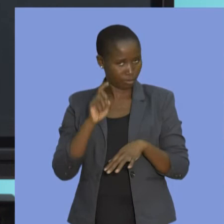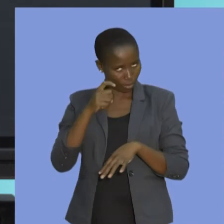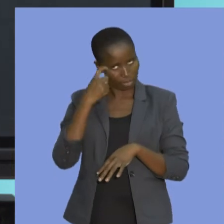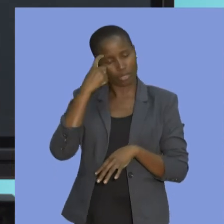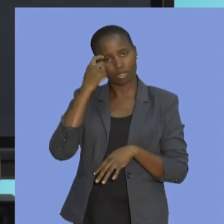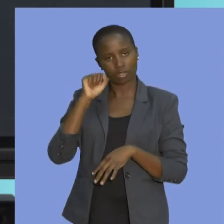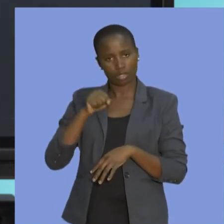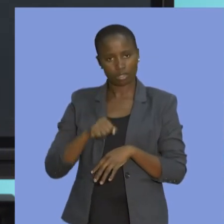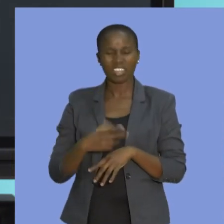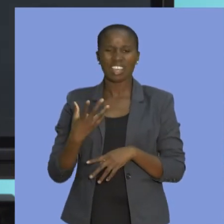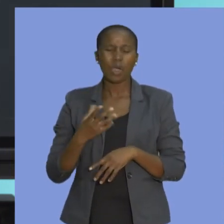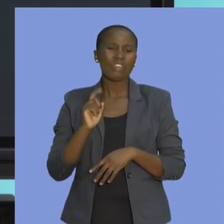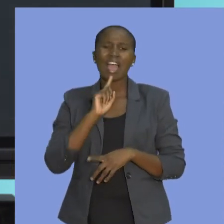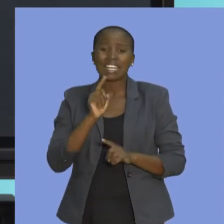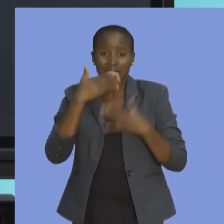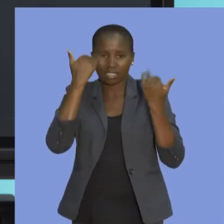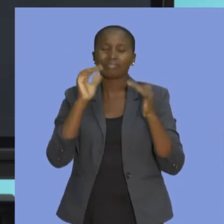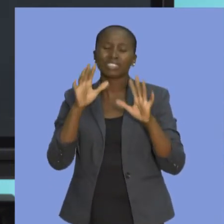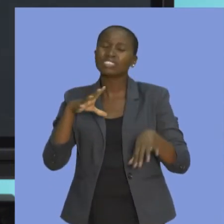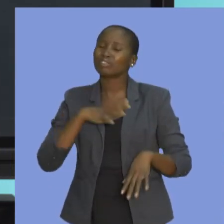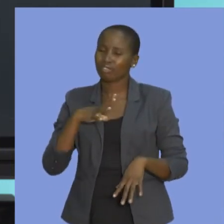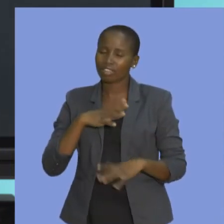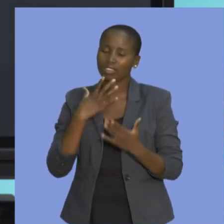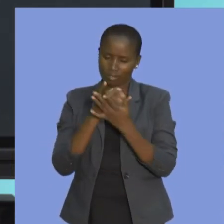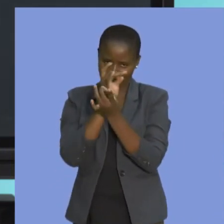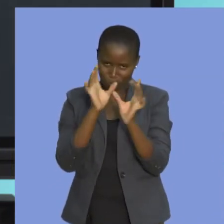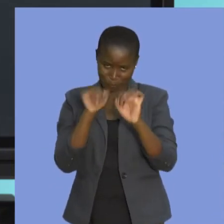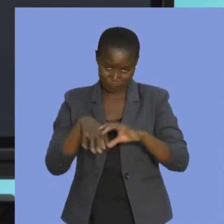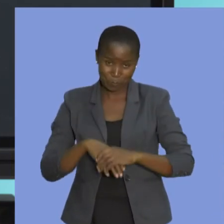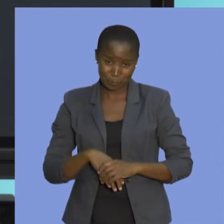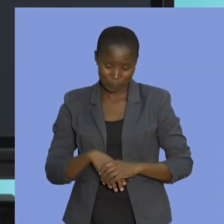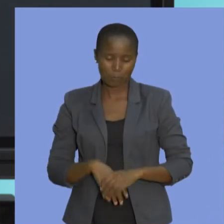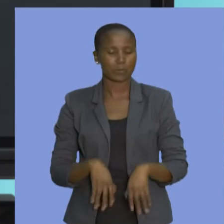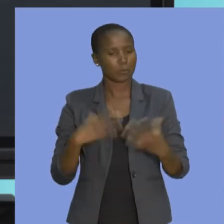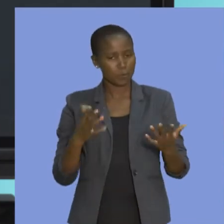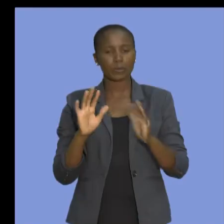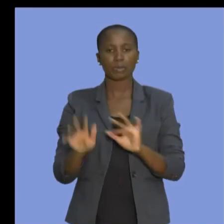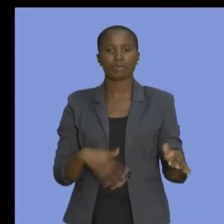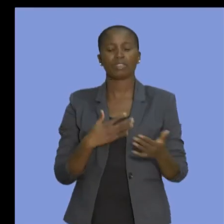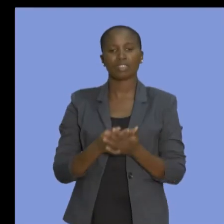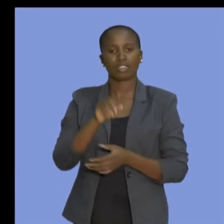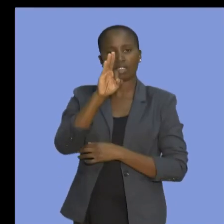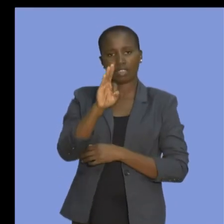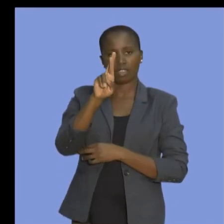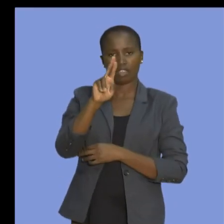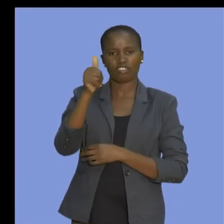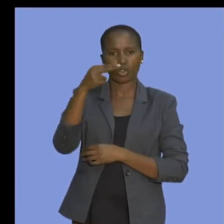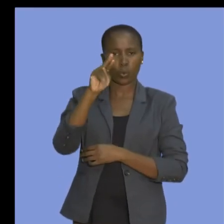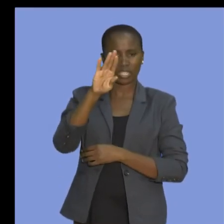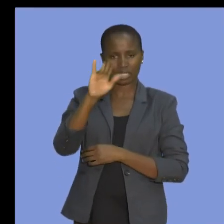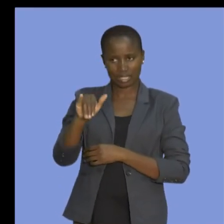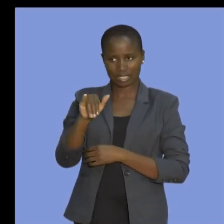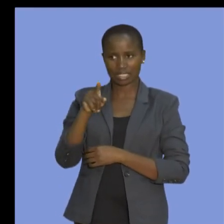it's okay not to know the answer, but it's good to think. Okay. So let's look at the frequency polygon.